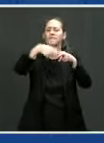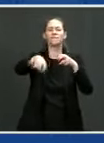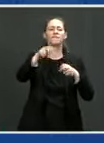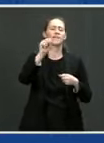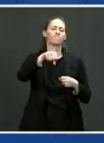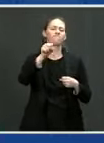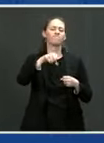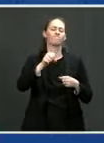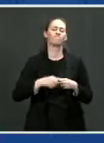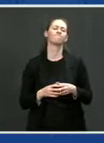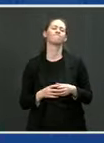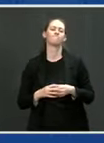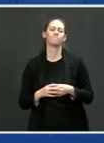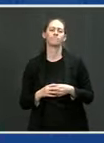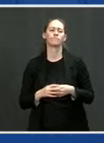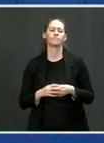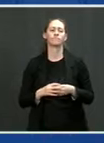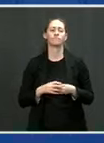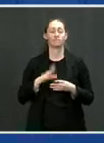I got a phone call